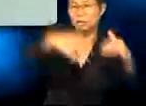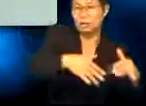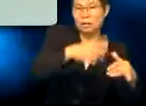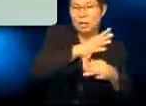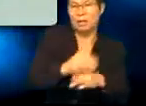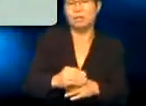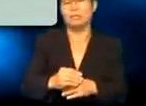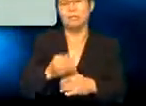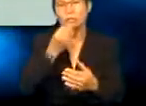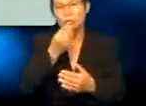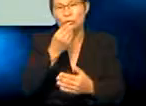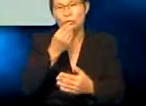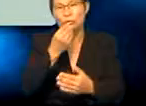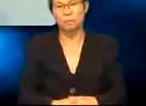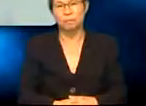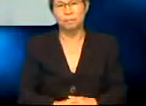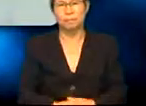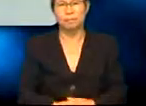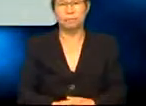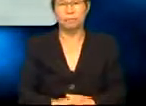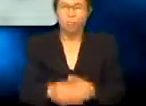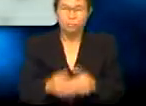and nutrients.